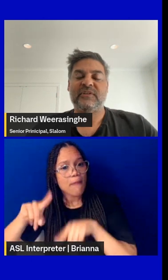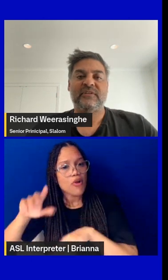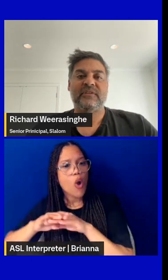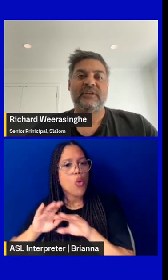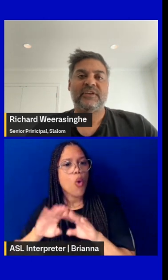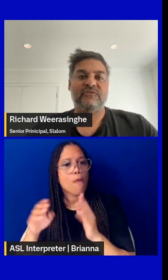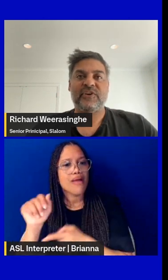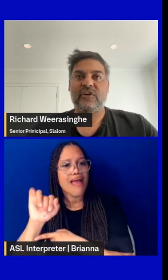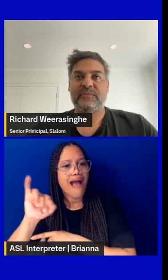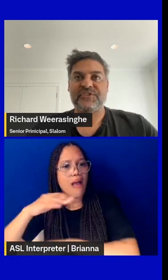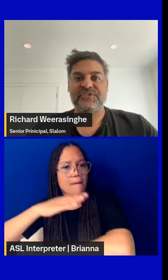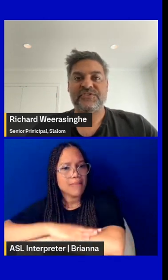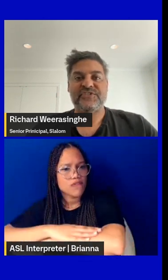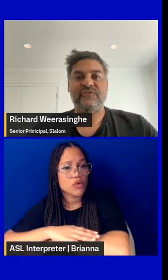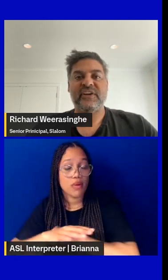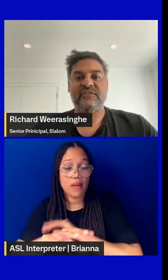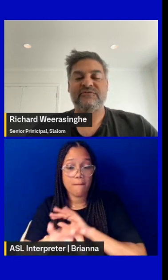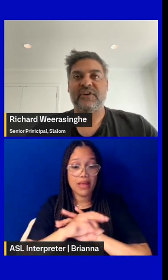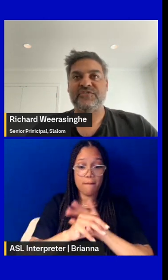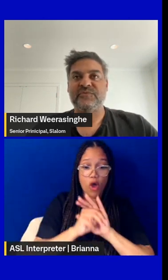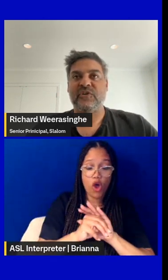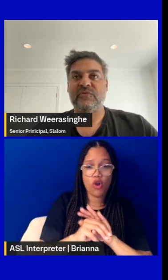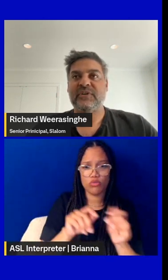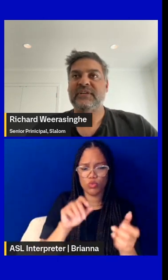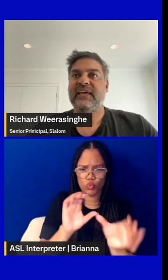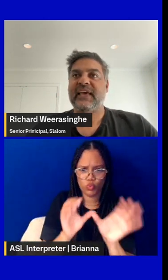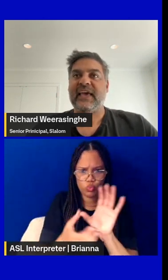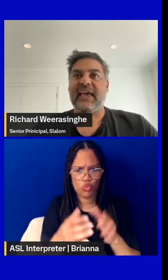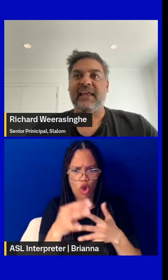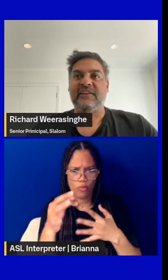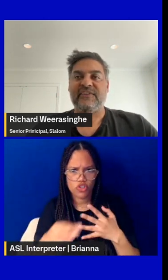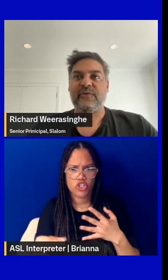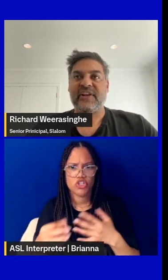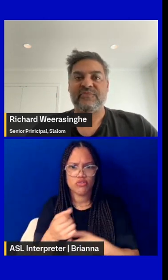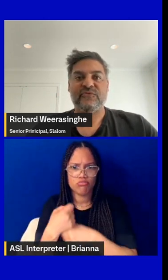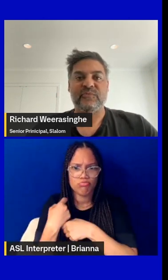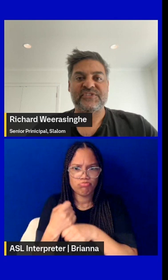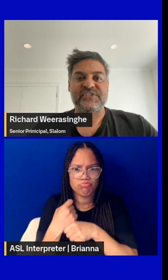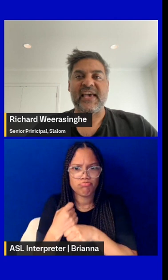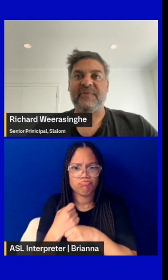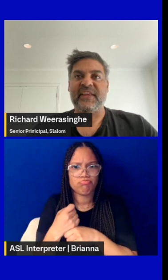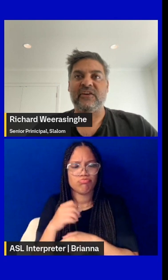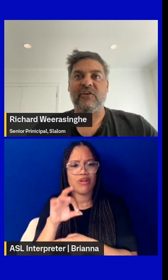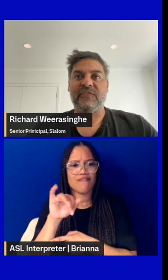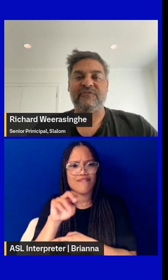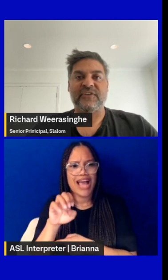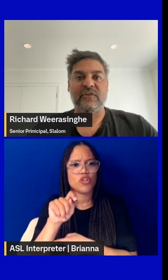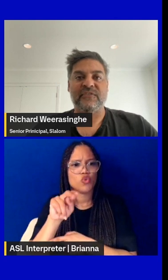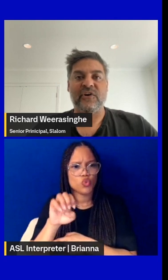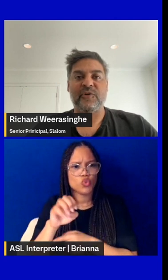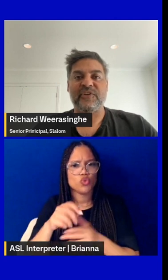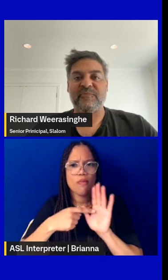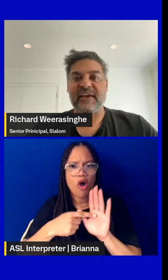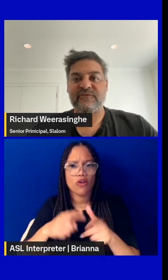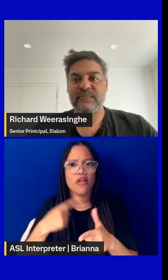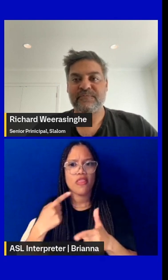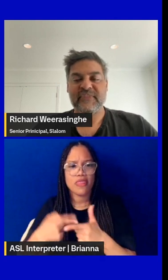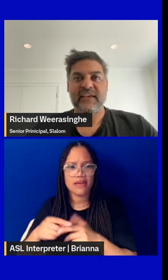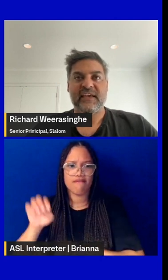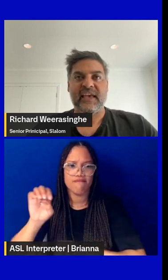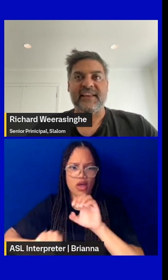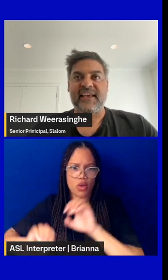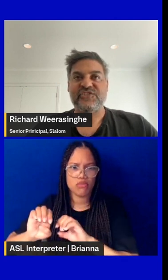model, configuring options, generating the fine-tuned model, and evaluating performance is happening on the OpenAI